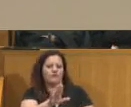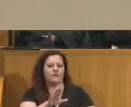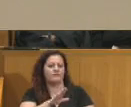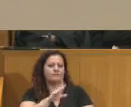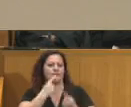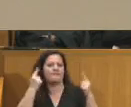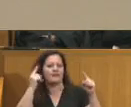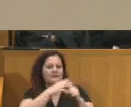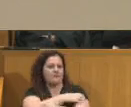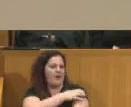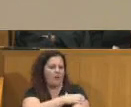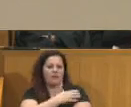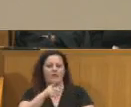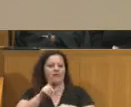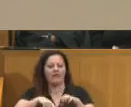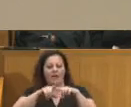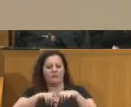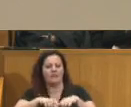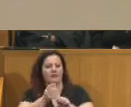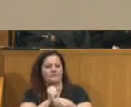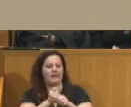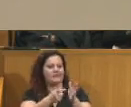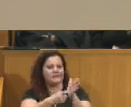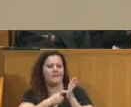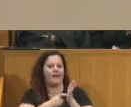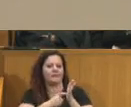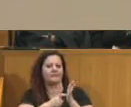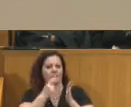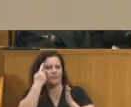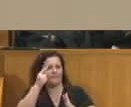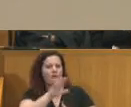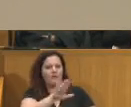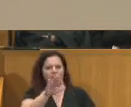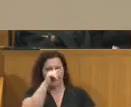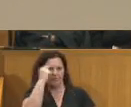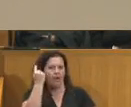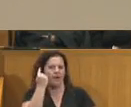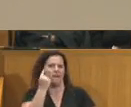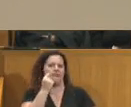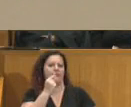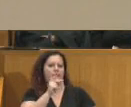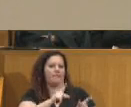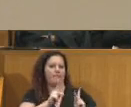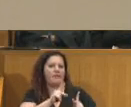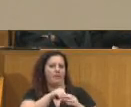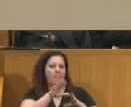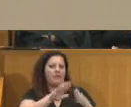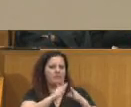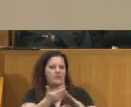I think it's pretty cool to have the kids in the audience, actually, so. Thank you, Madam Mayor.